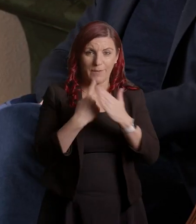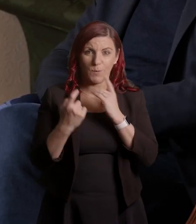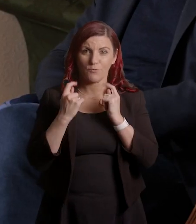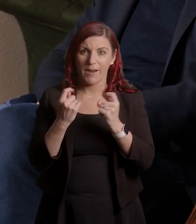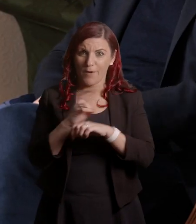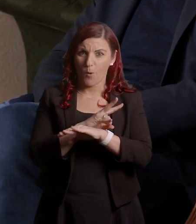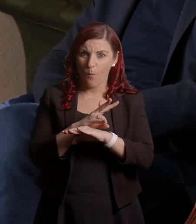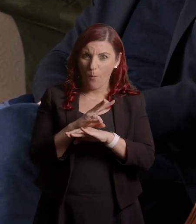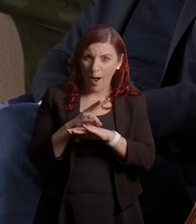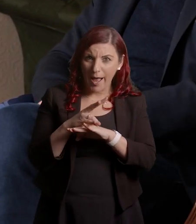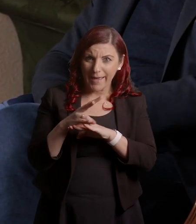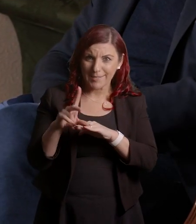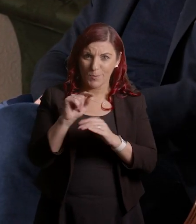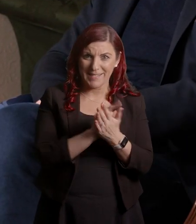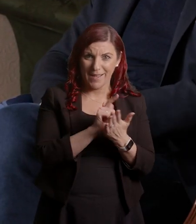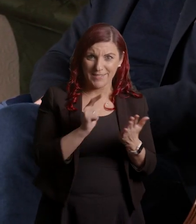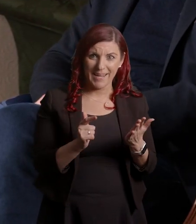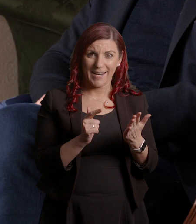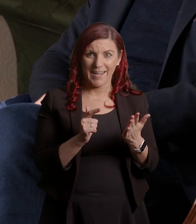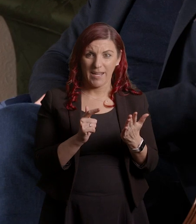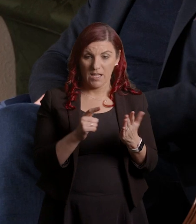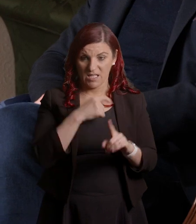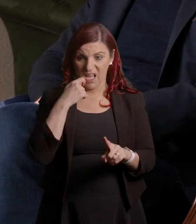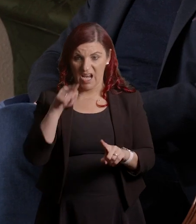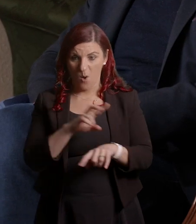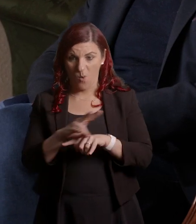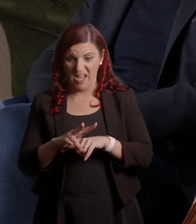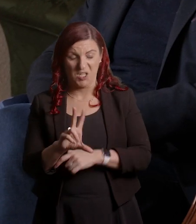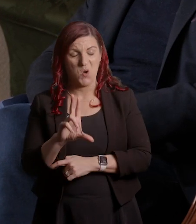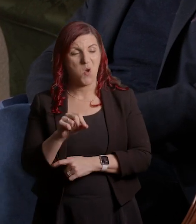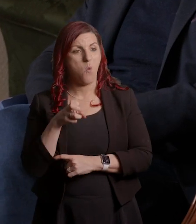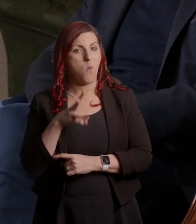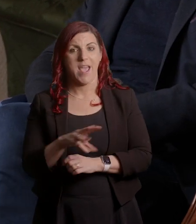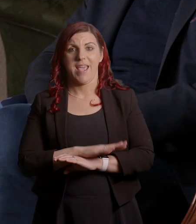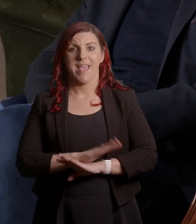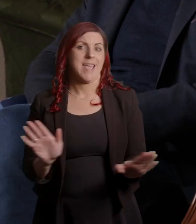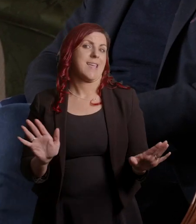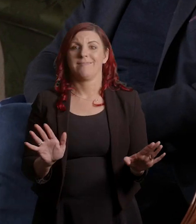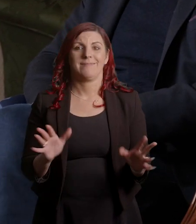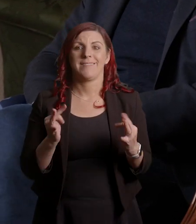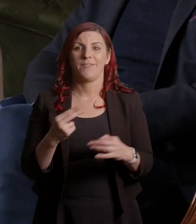were a very quiet bunch when we came in 2017. You wouldn't say that about them now at all. They're actually It's